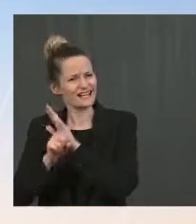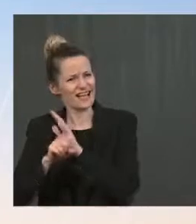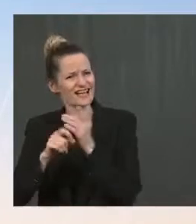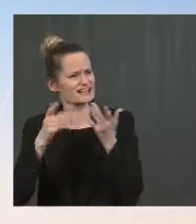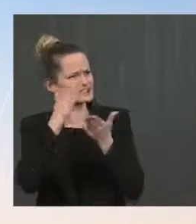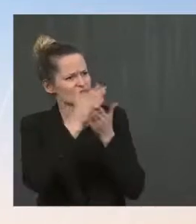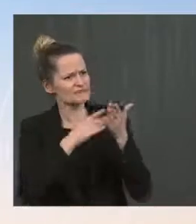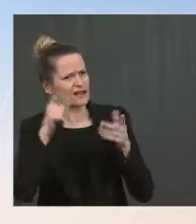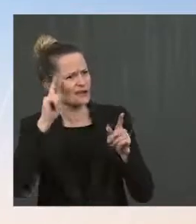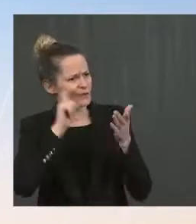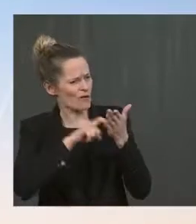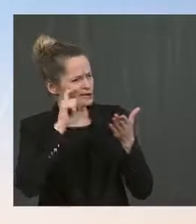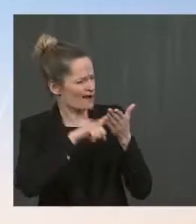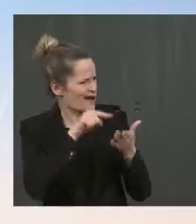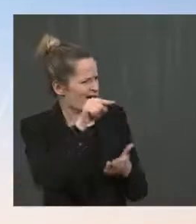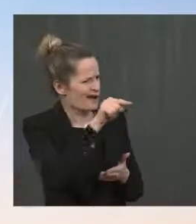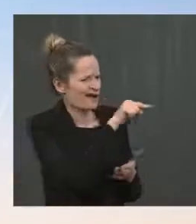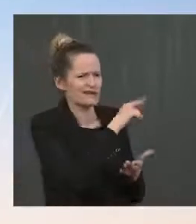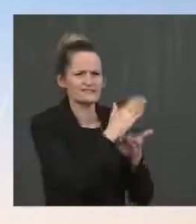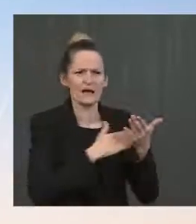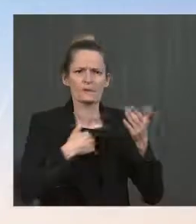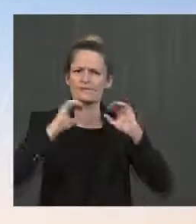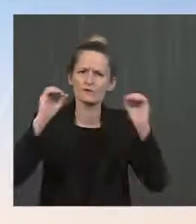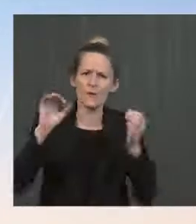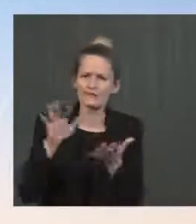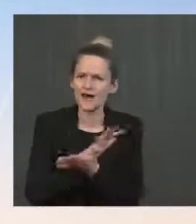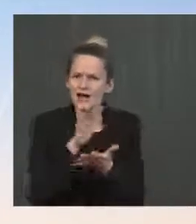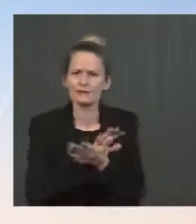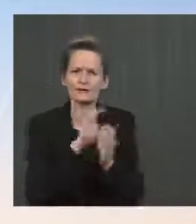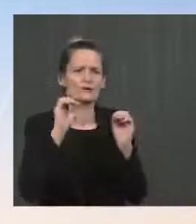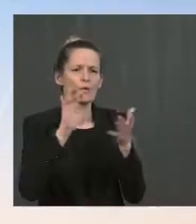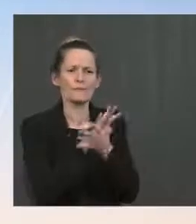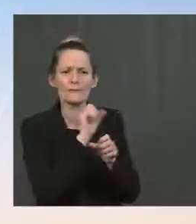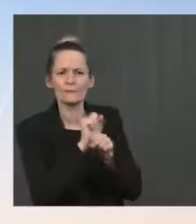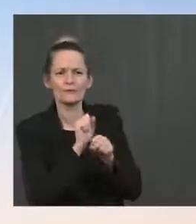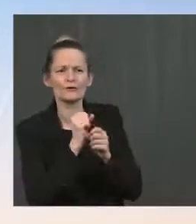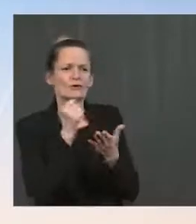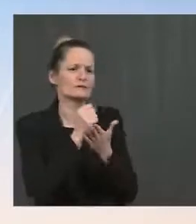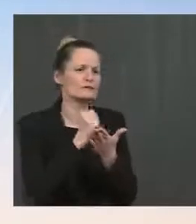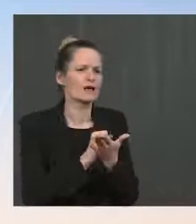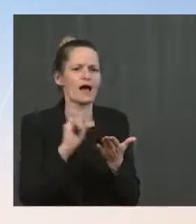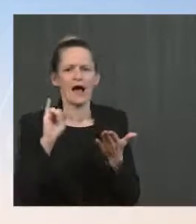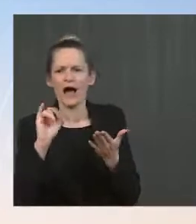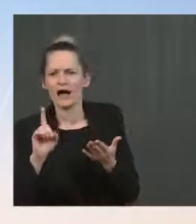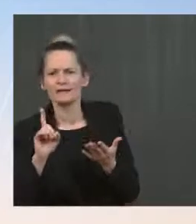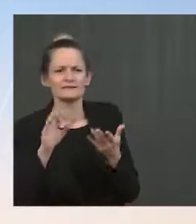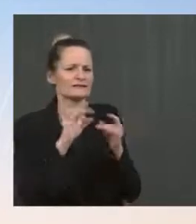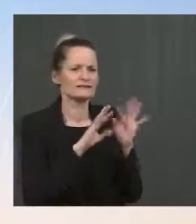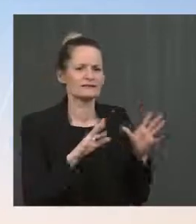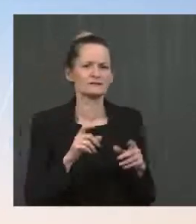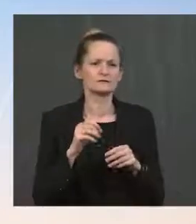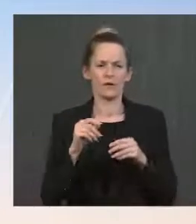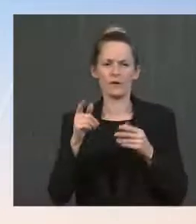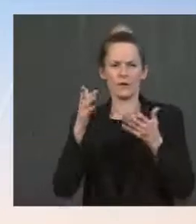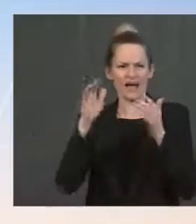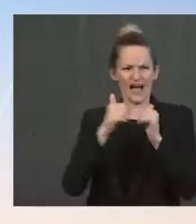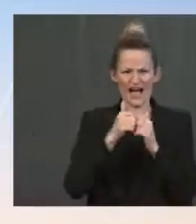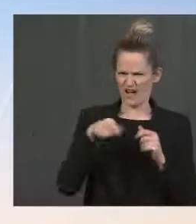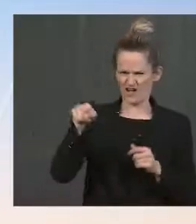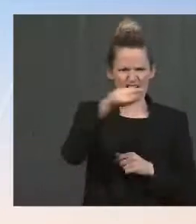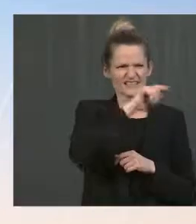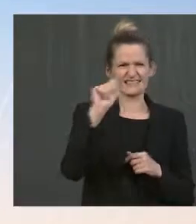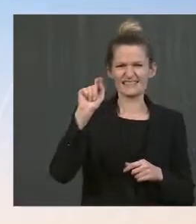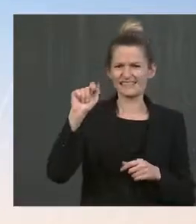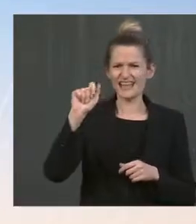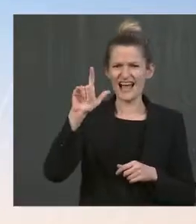said the Taliban are not permitting the charter flights to leave, kind of putting it precisely on them. What's your understanding of the holdup? And if the